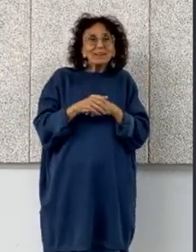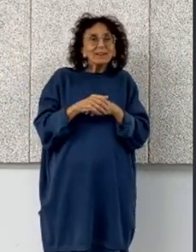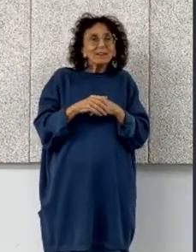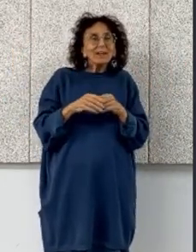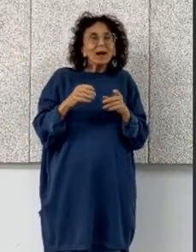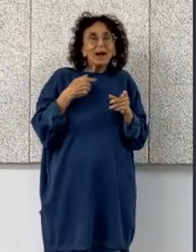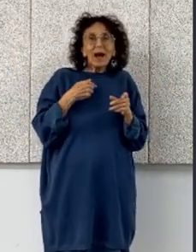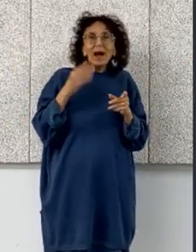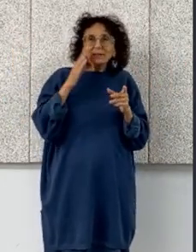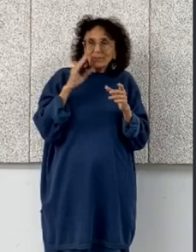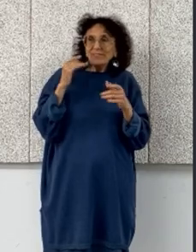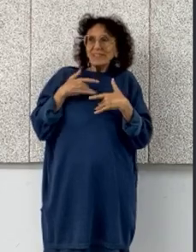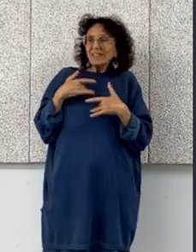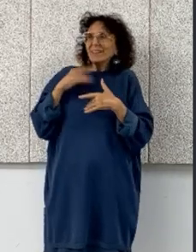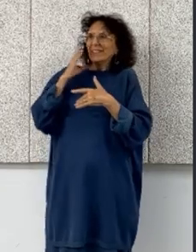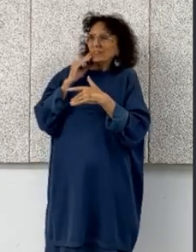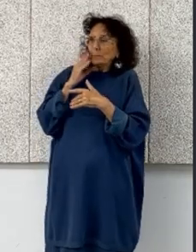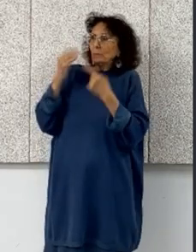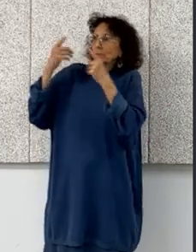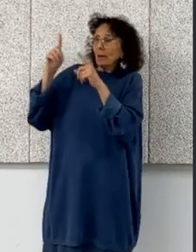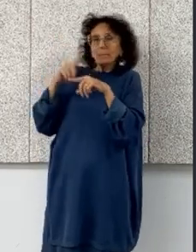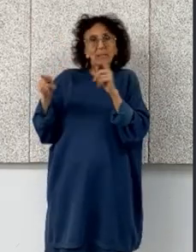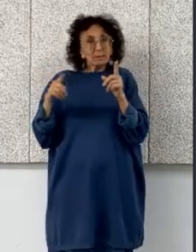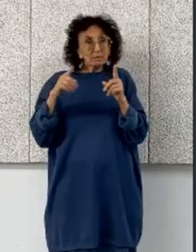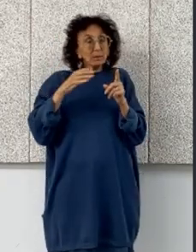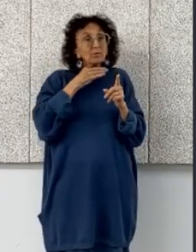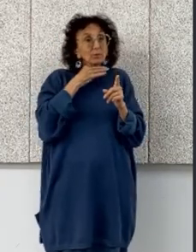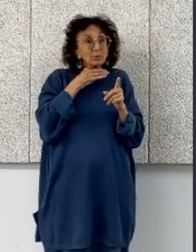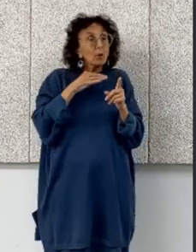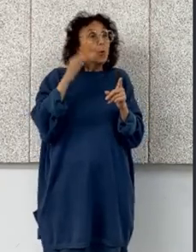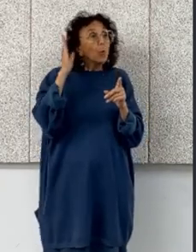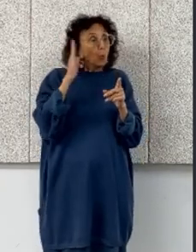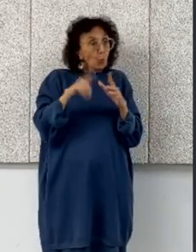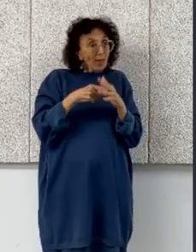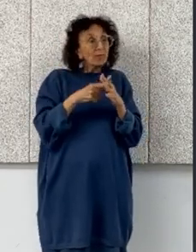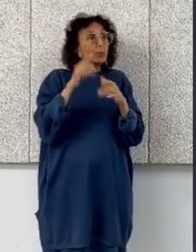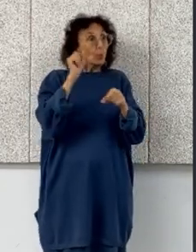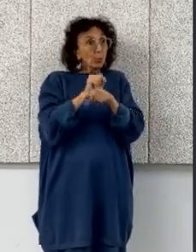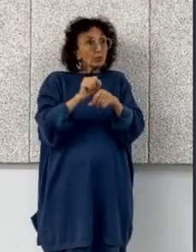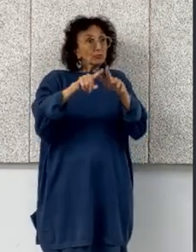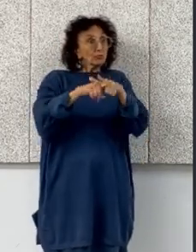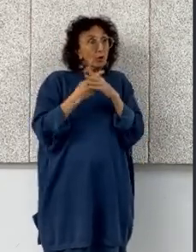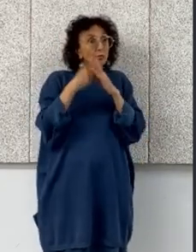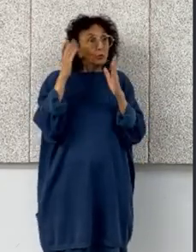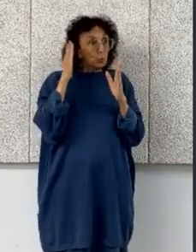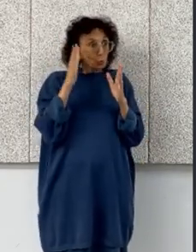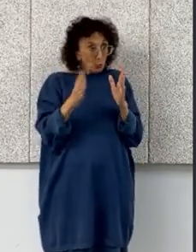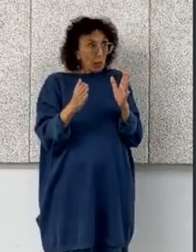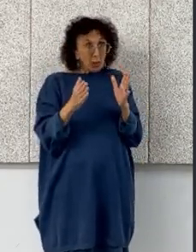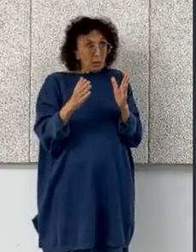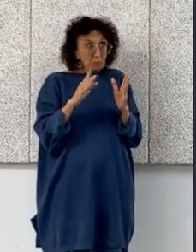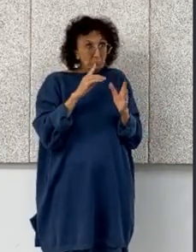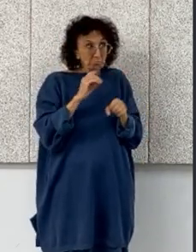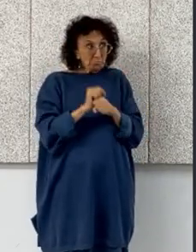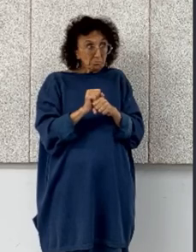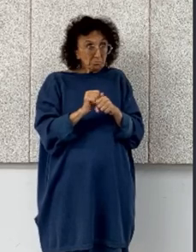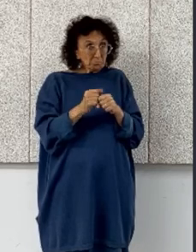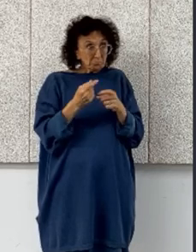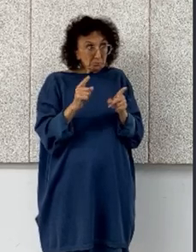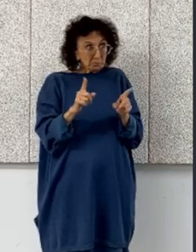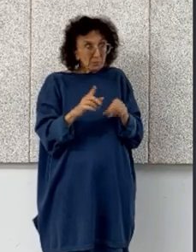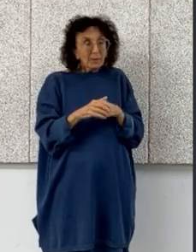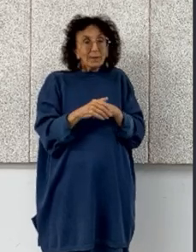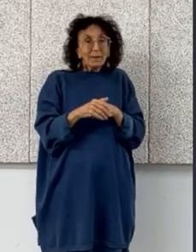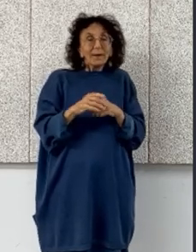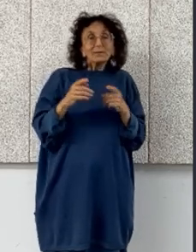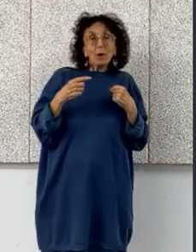it actually help when the work gets started? And you know, I'm feeling optimistic, but you know, ask me back next